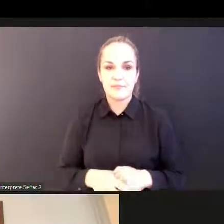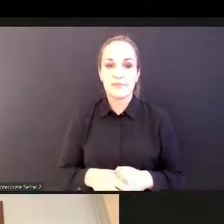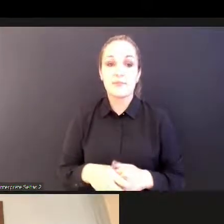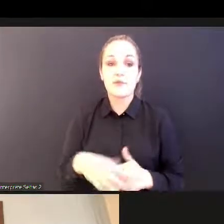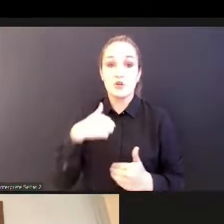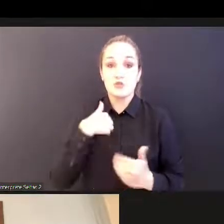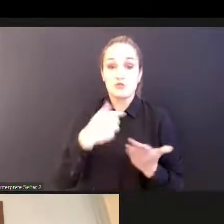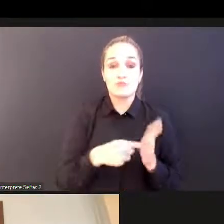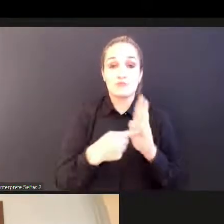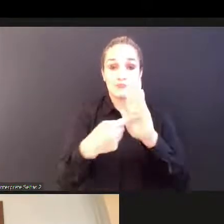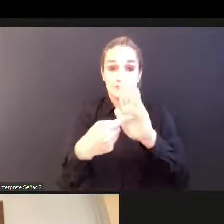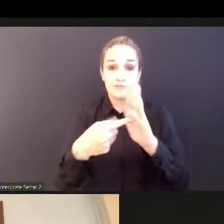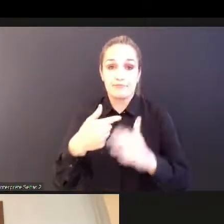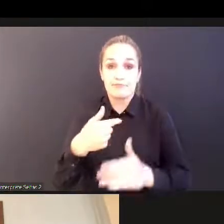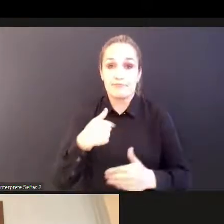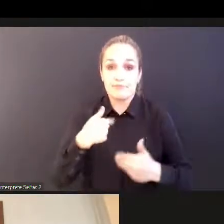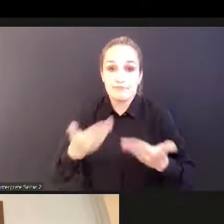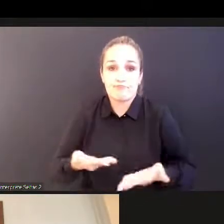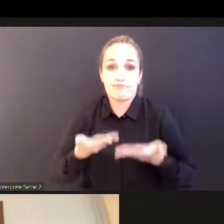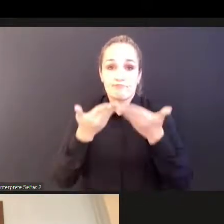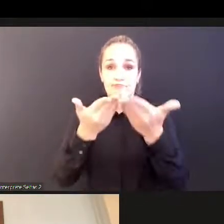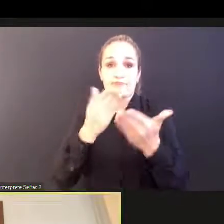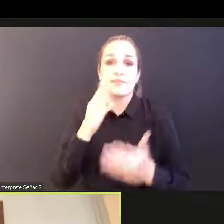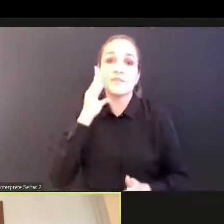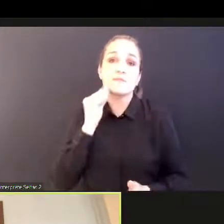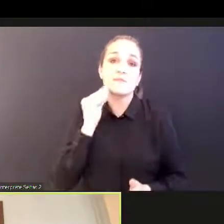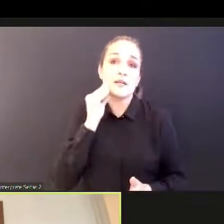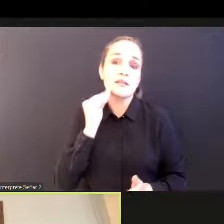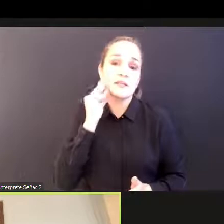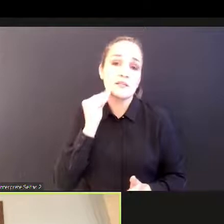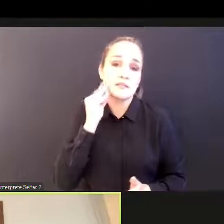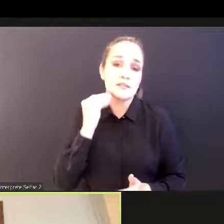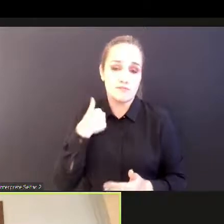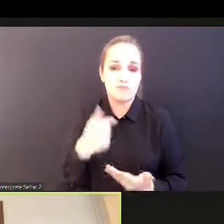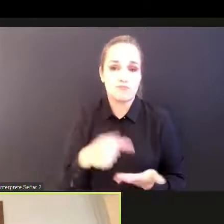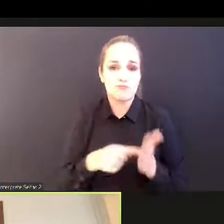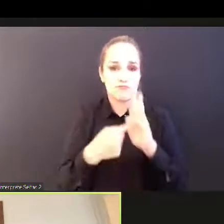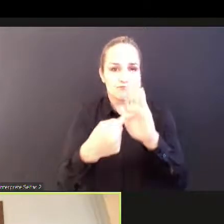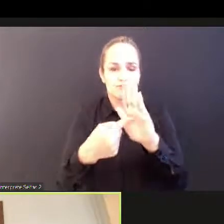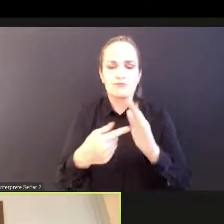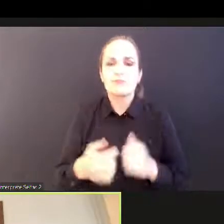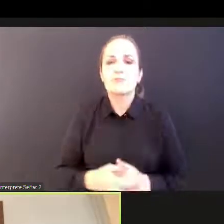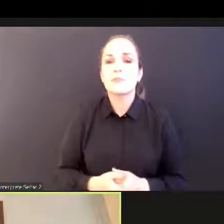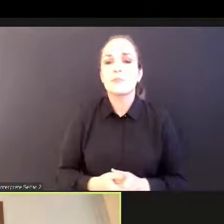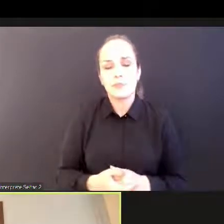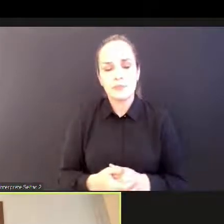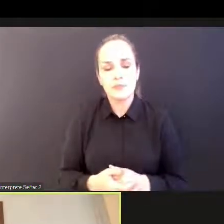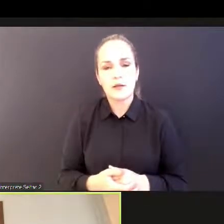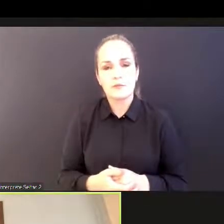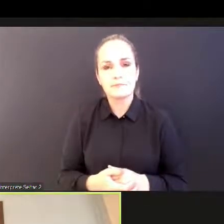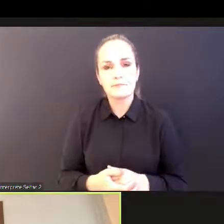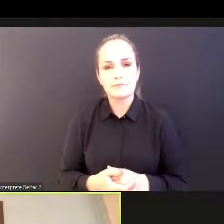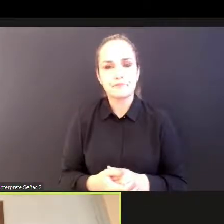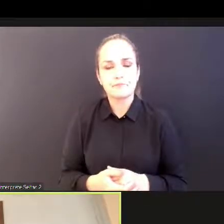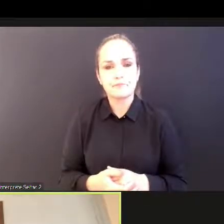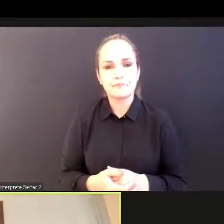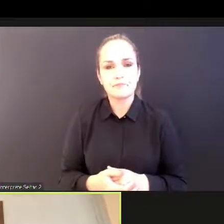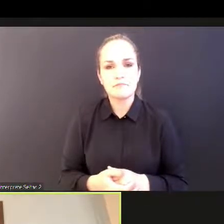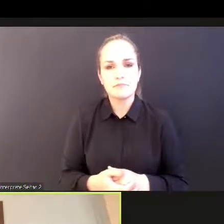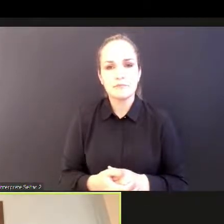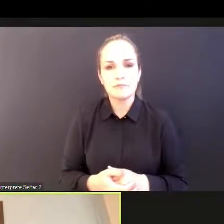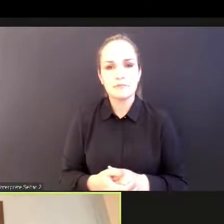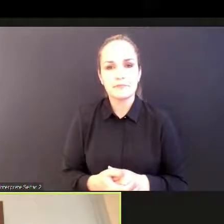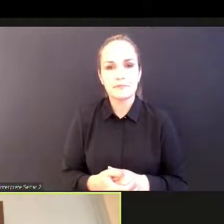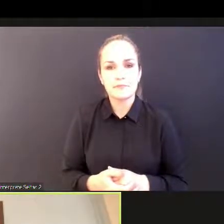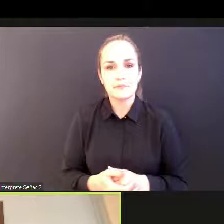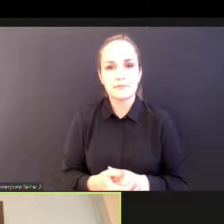Okay. So, yeah. So the first thing is, basically, we all know, as Rupa mentioned, of